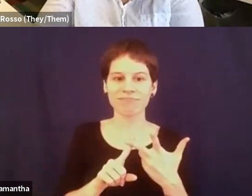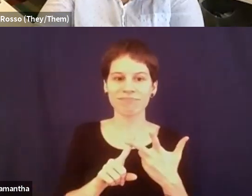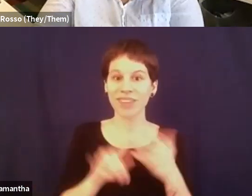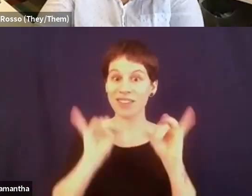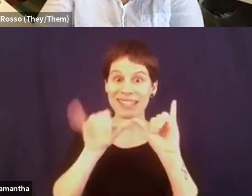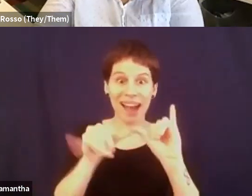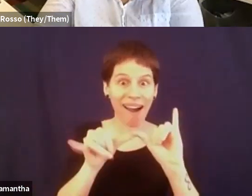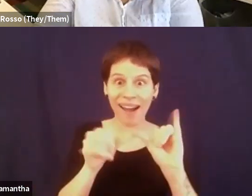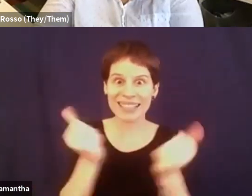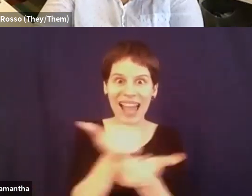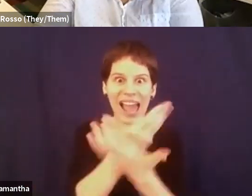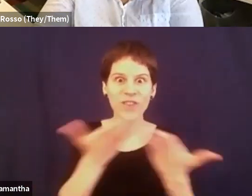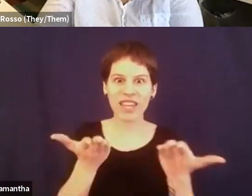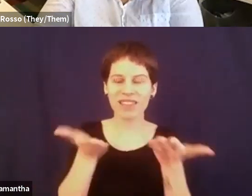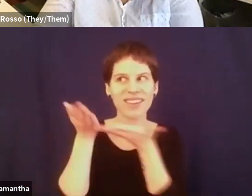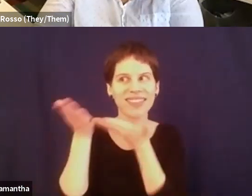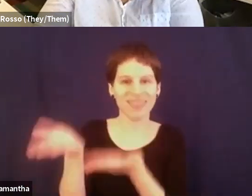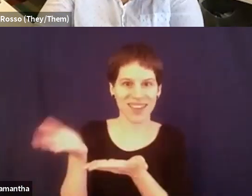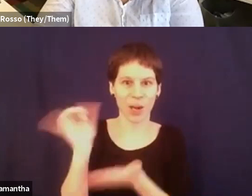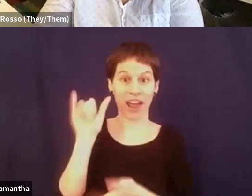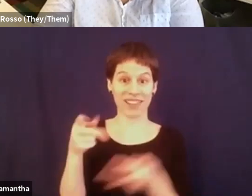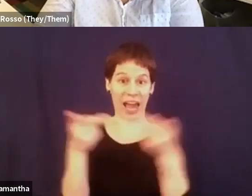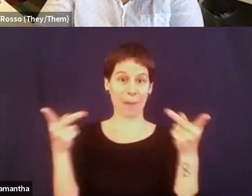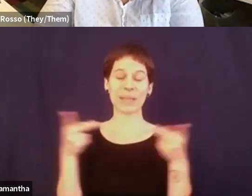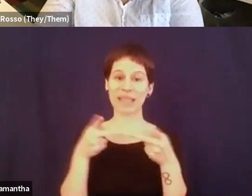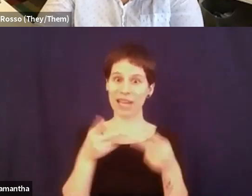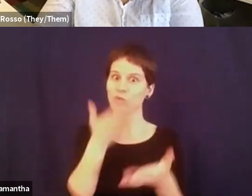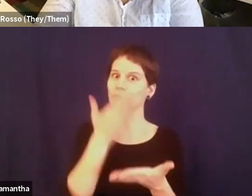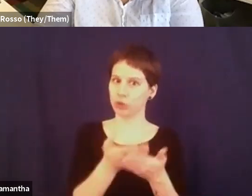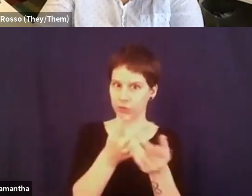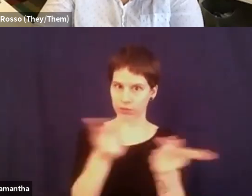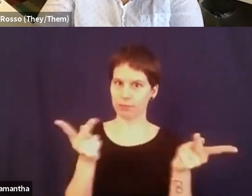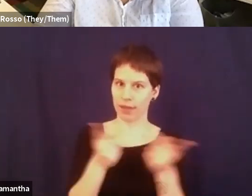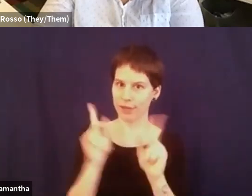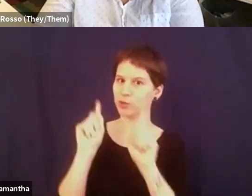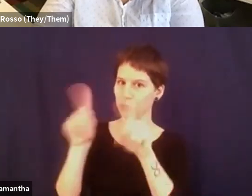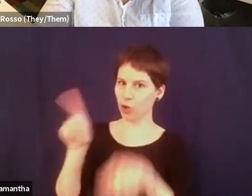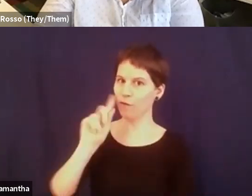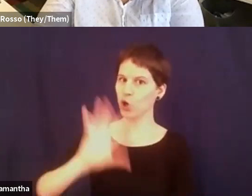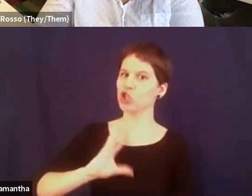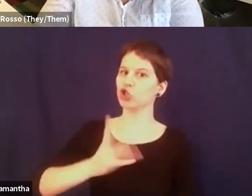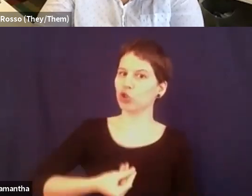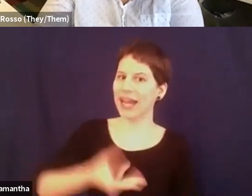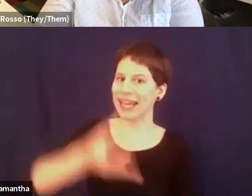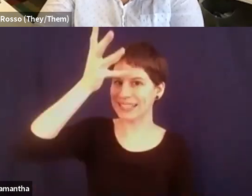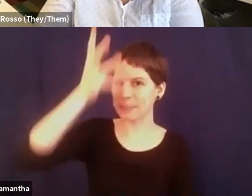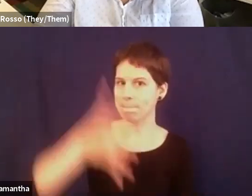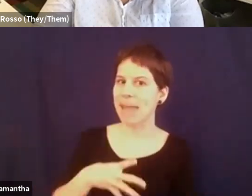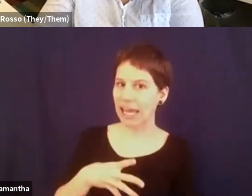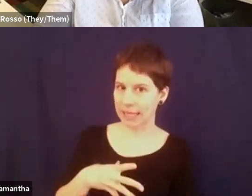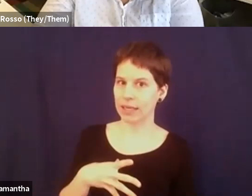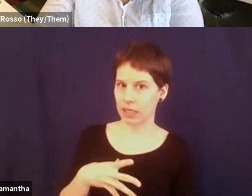size, everything. Like, that place is a good place to go for trans men who want